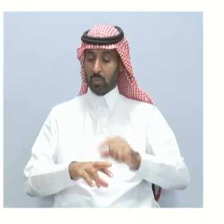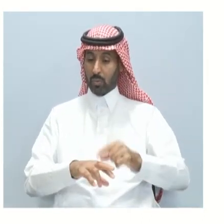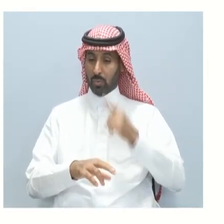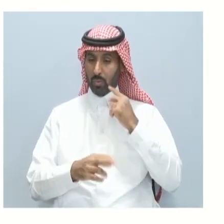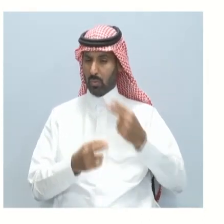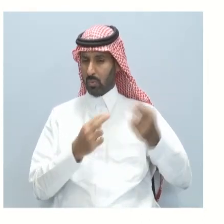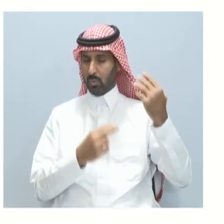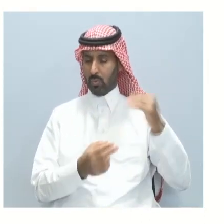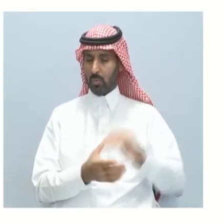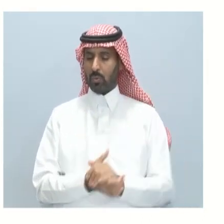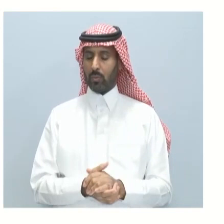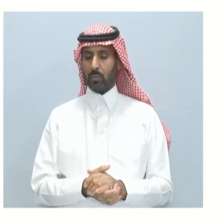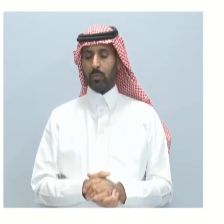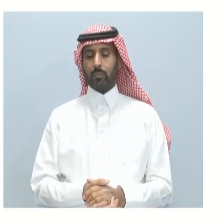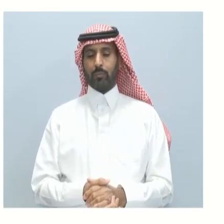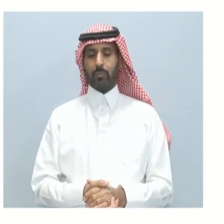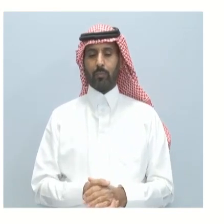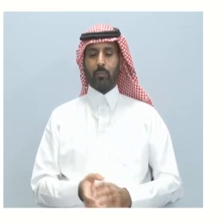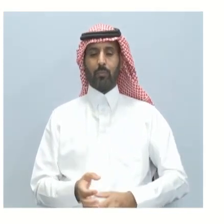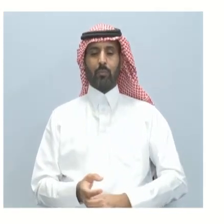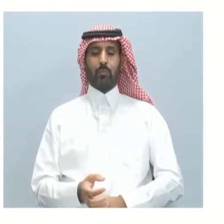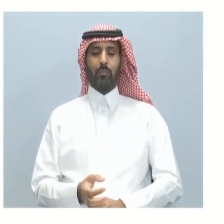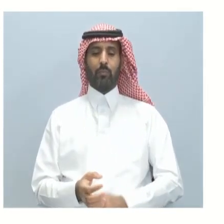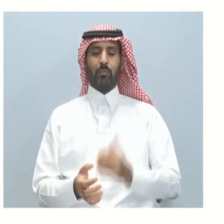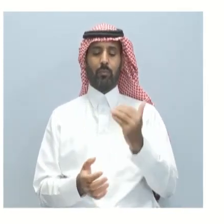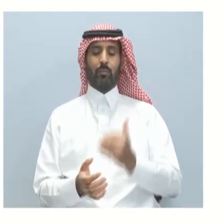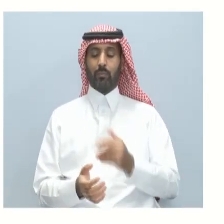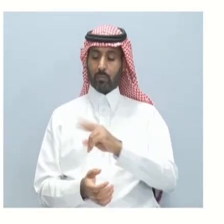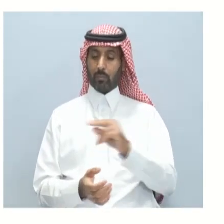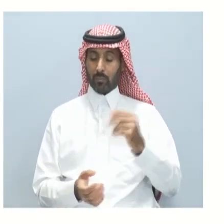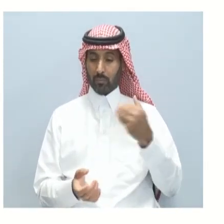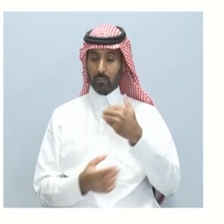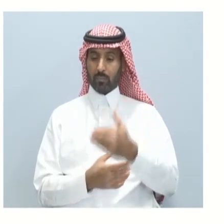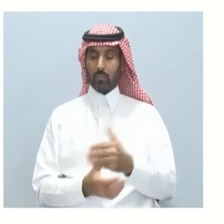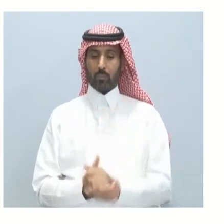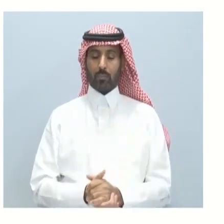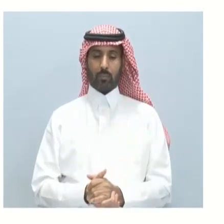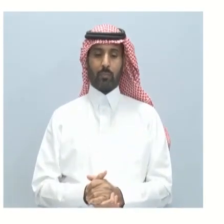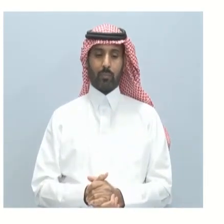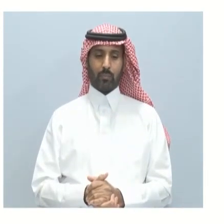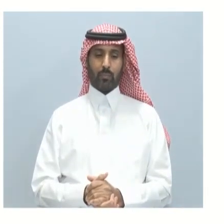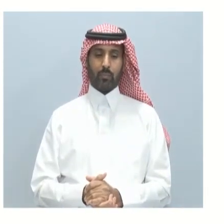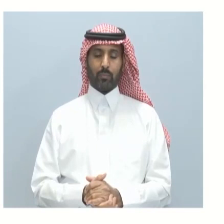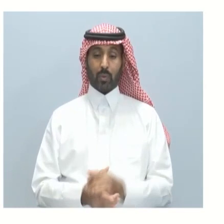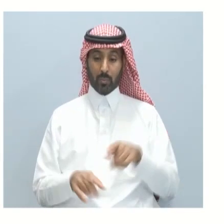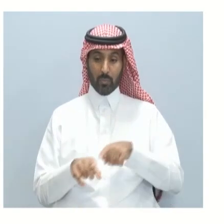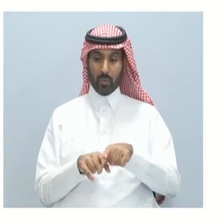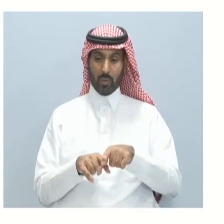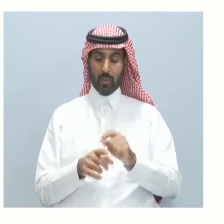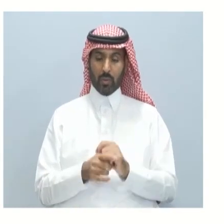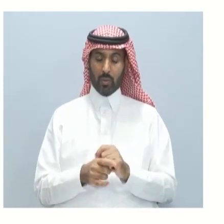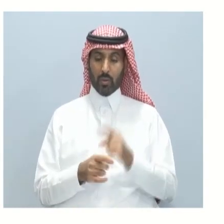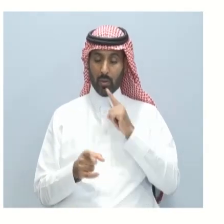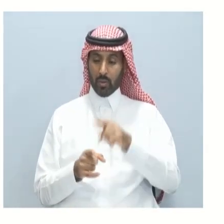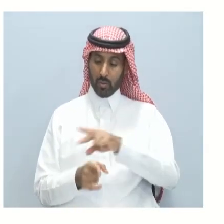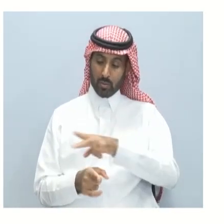jewelry gallery, which she finds quite amazing. So we have both of them here. Although there